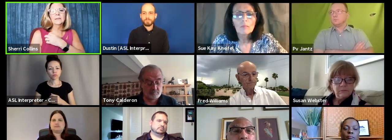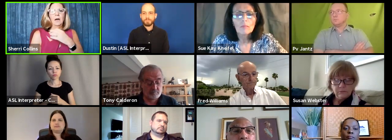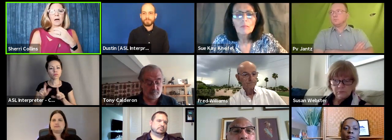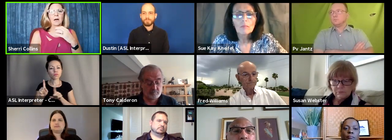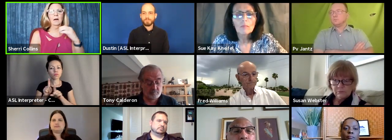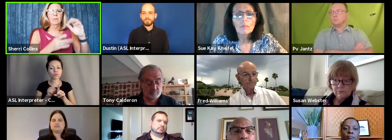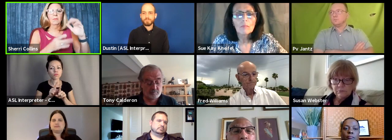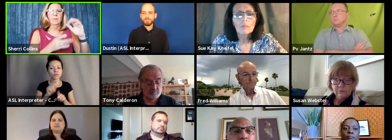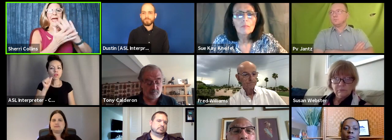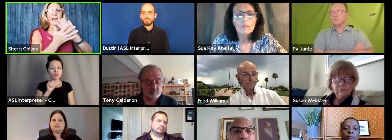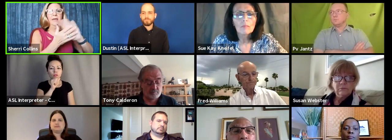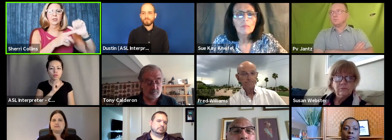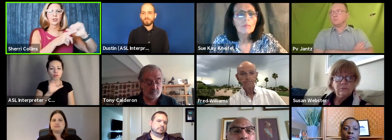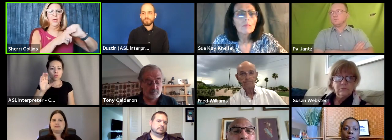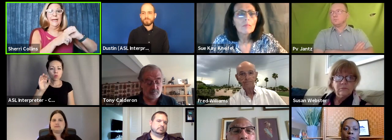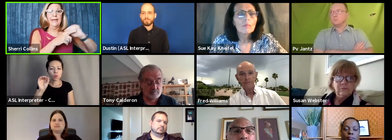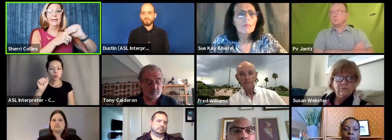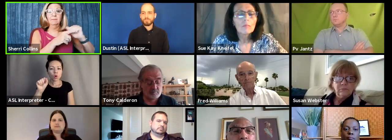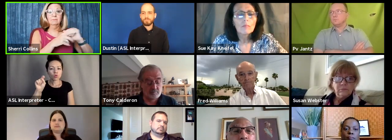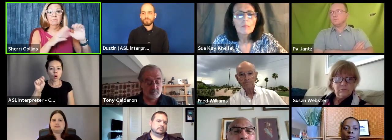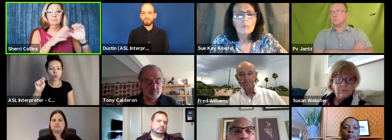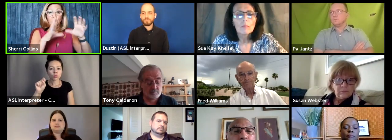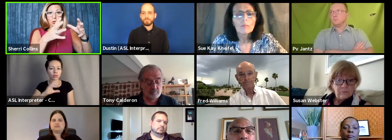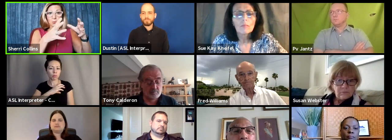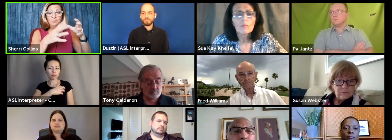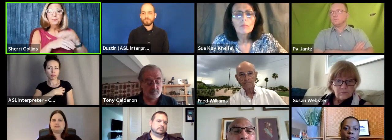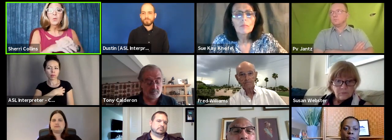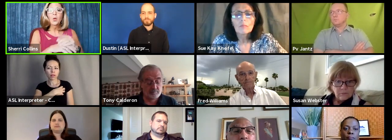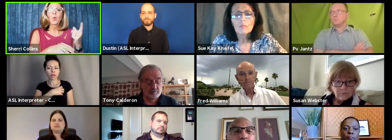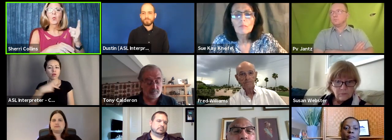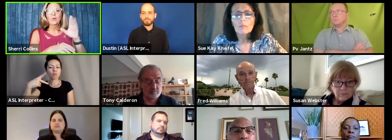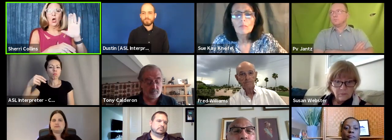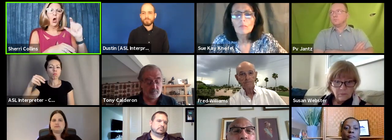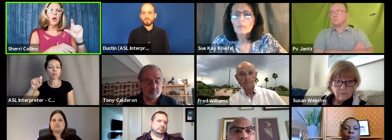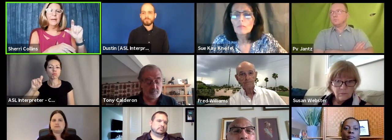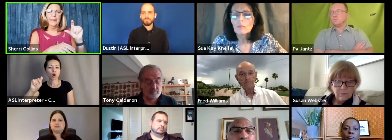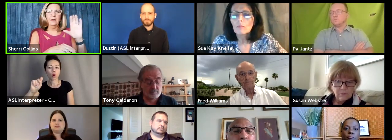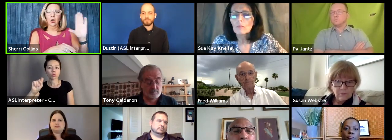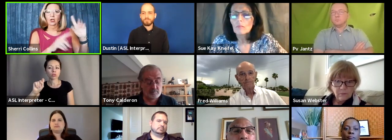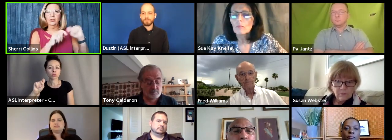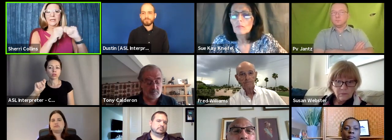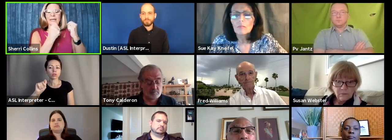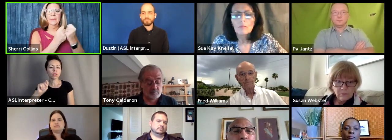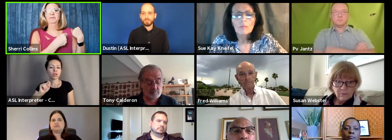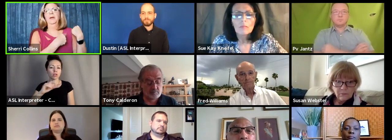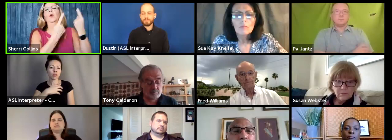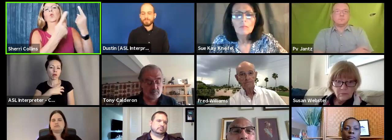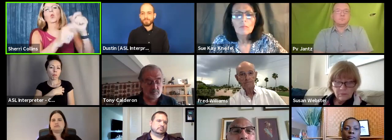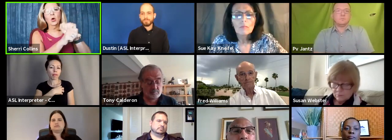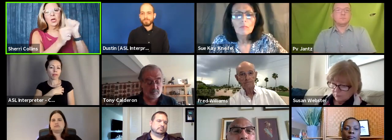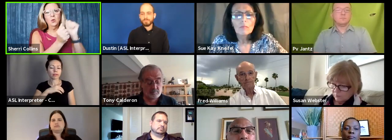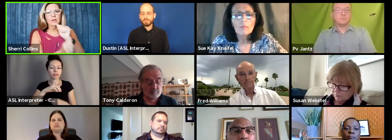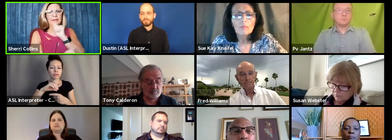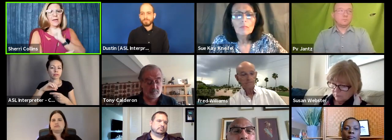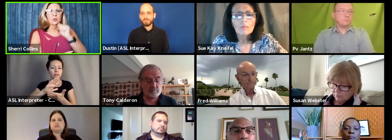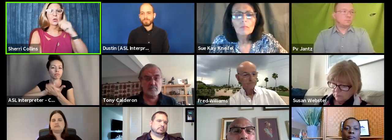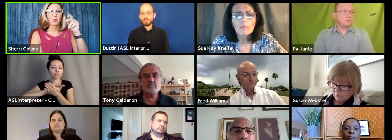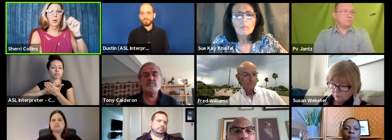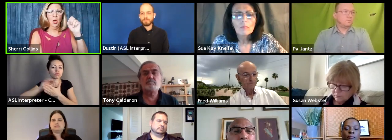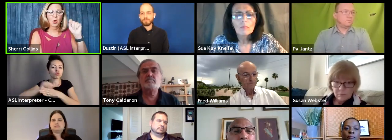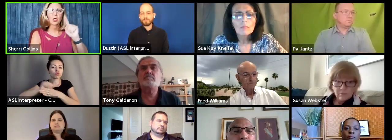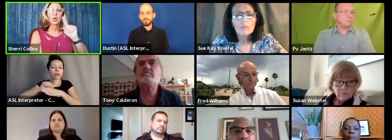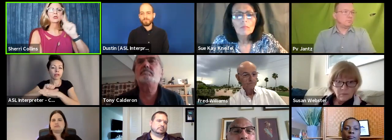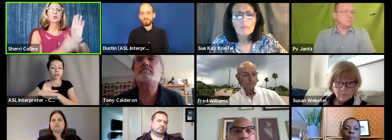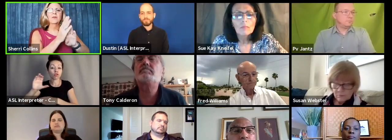police academy training group. Carmen and her team has been working with the